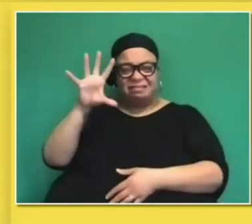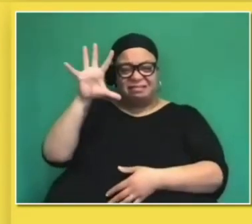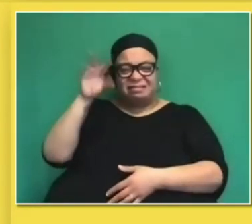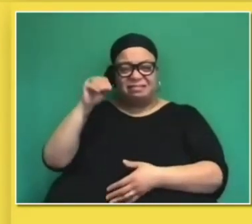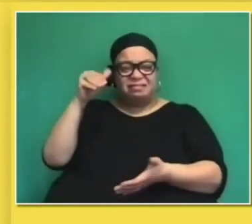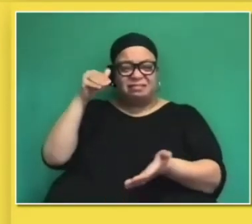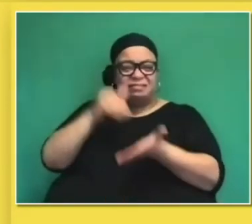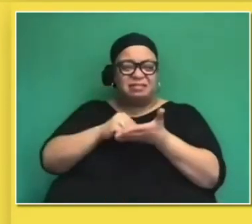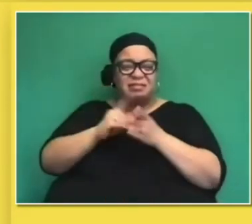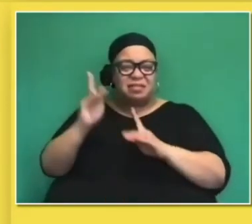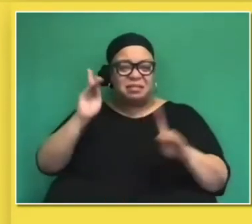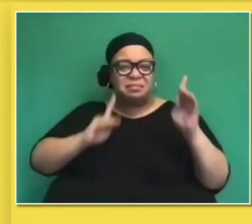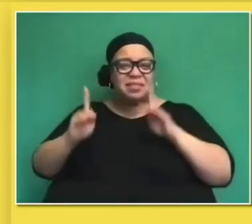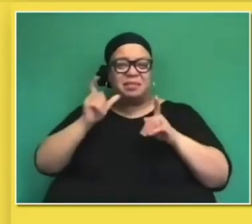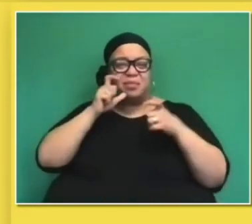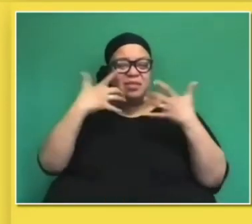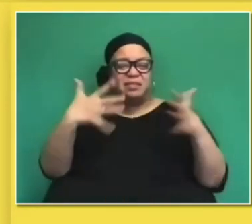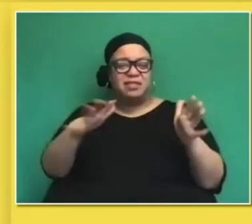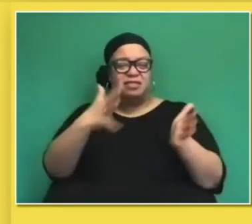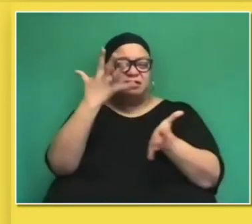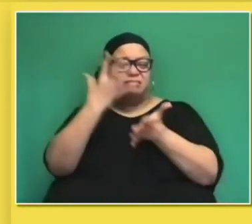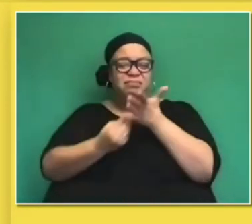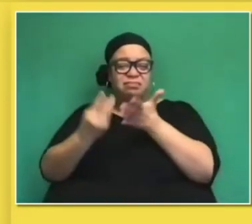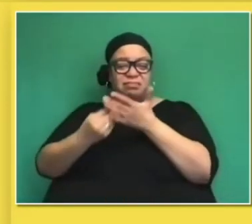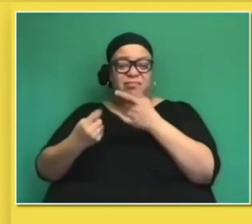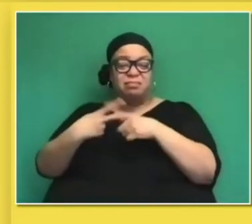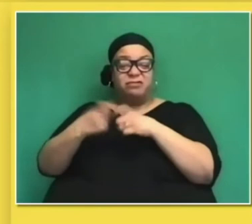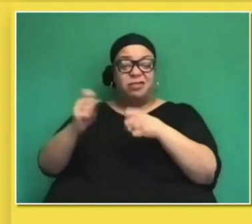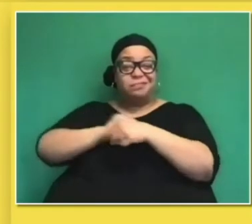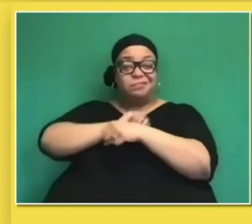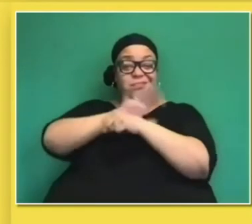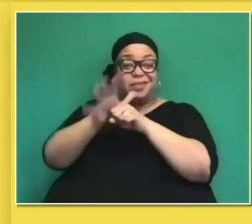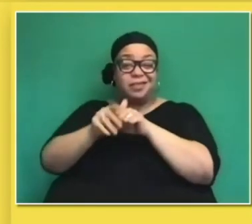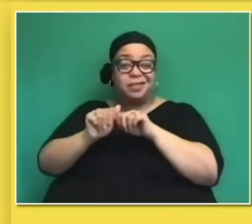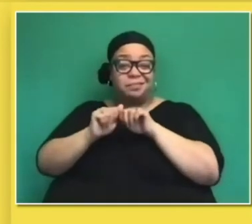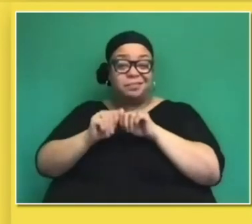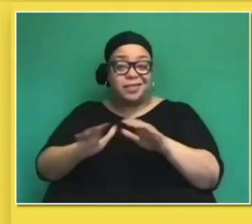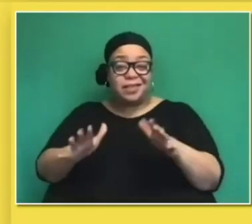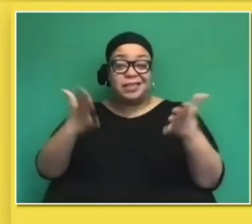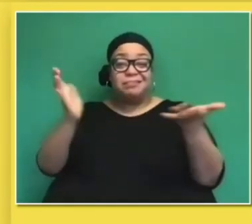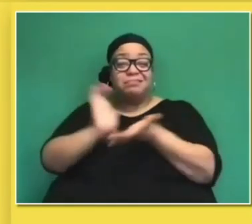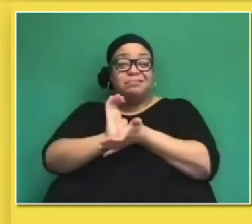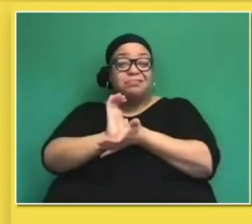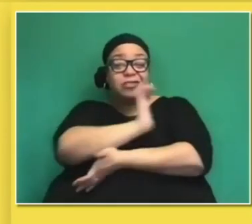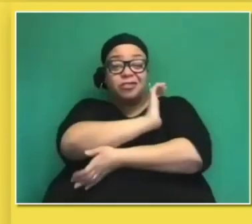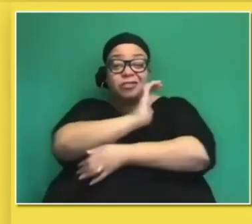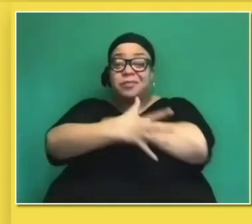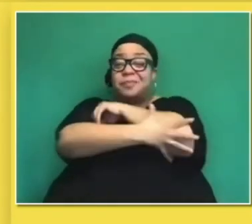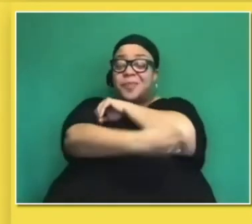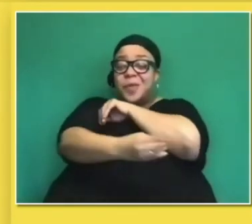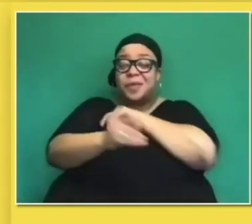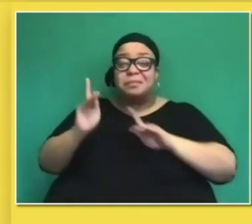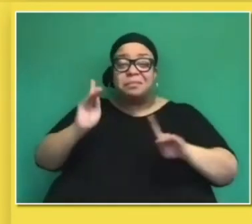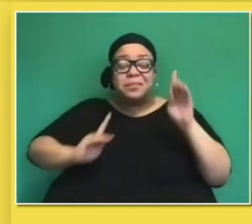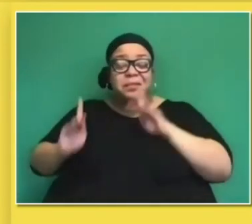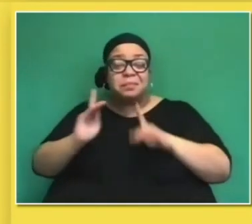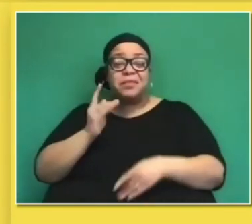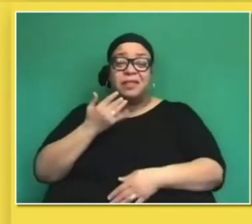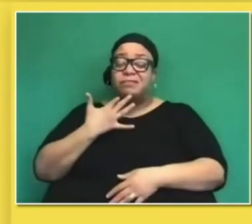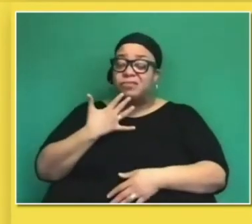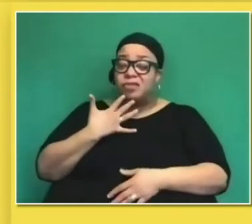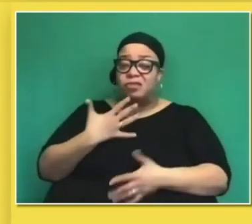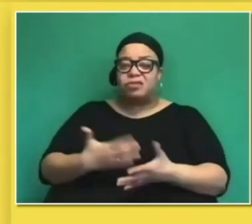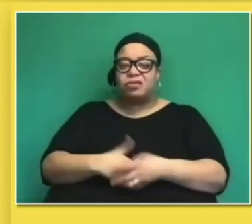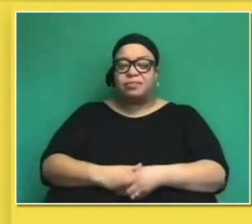poor people and people of color, the vast majority who didn't have to die, but died because of ineptitude